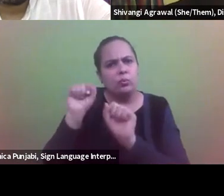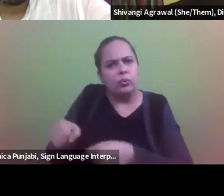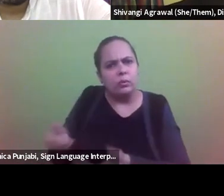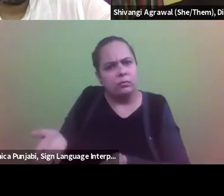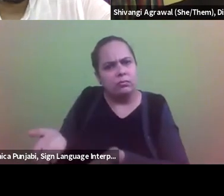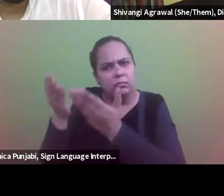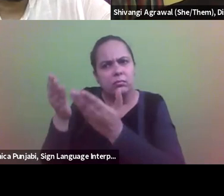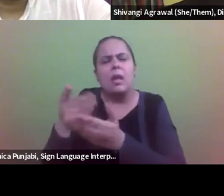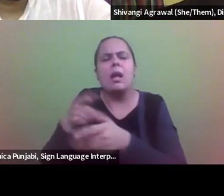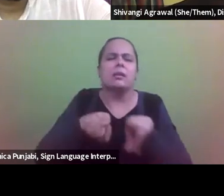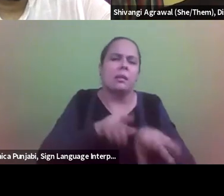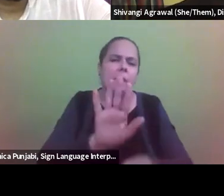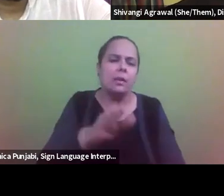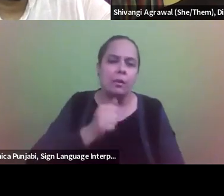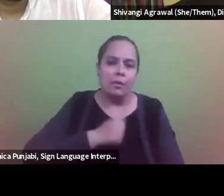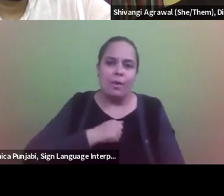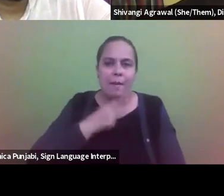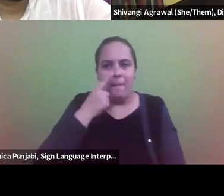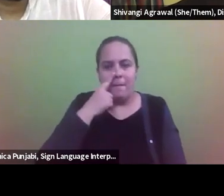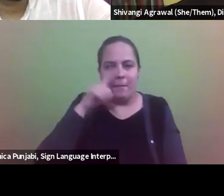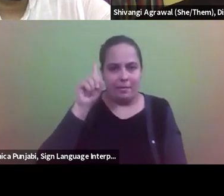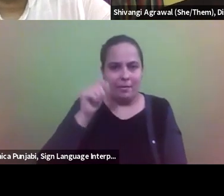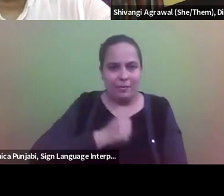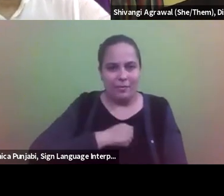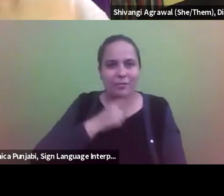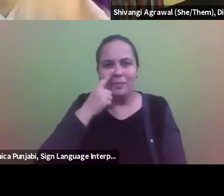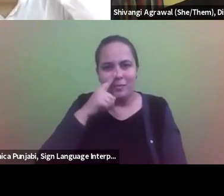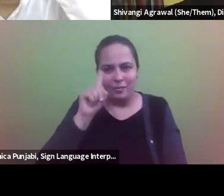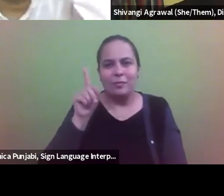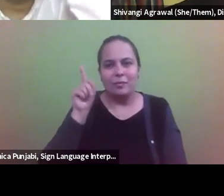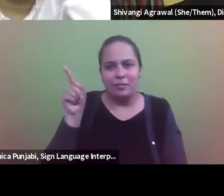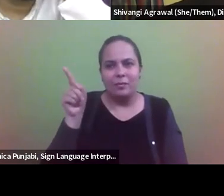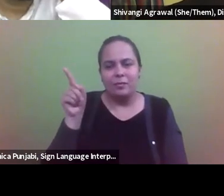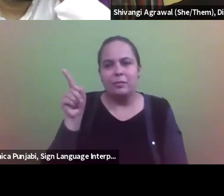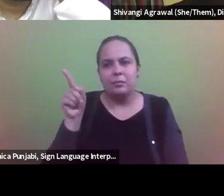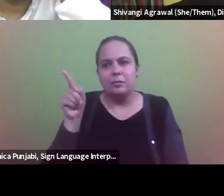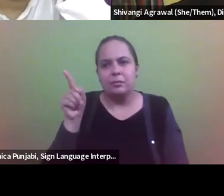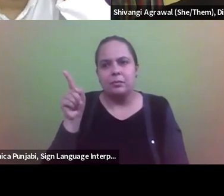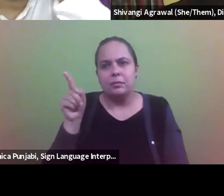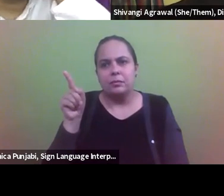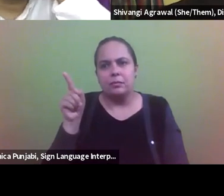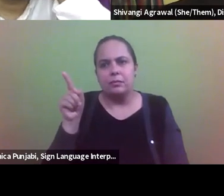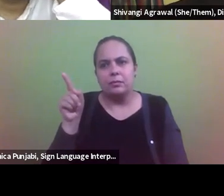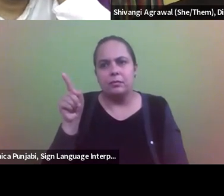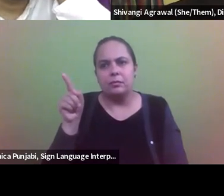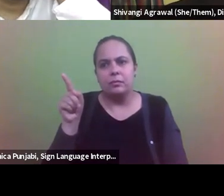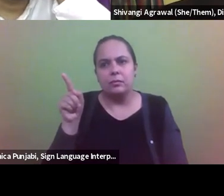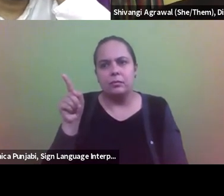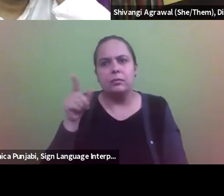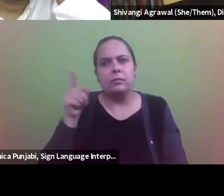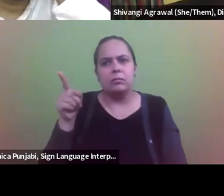for example, my mother, I can talk about my mother. Like I often, like I can climb stairs, but my mother, like who is able